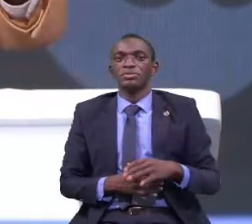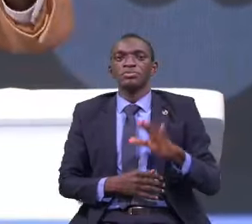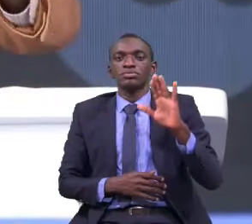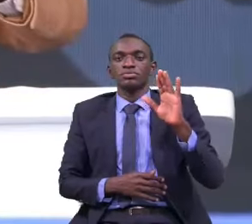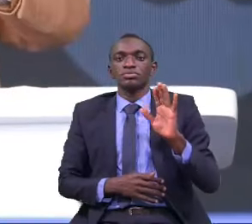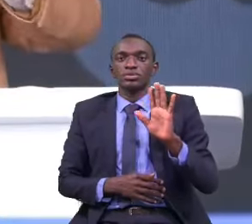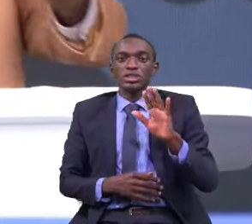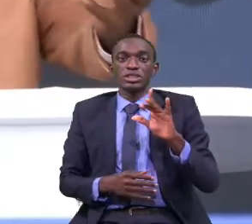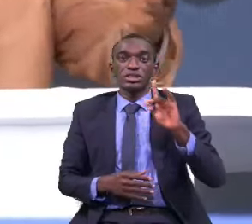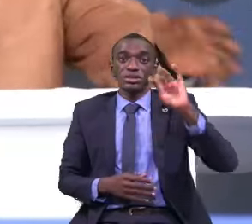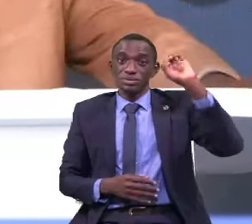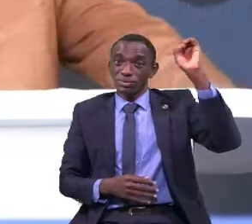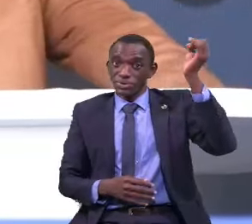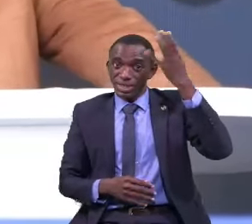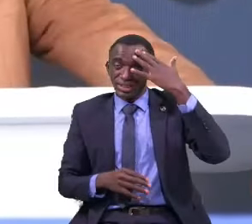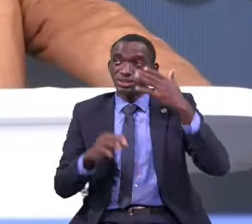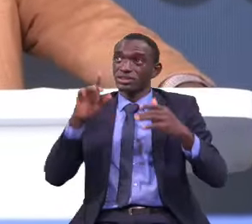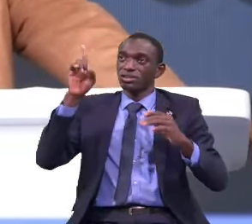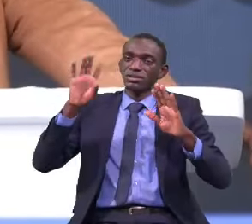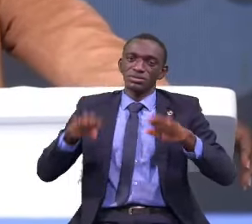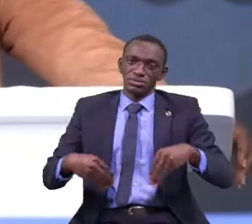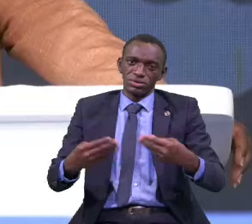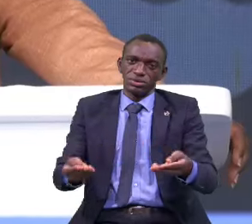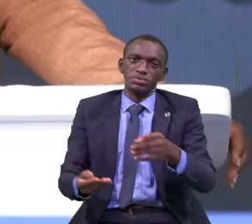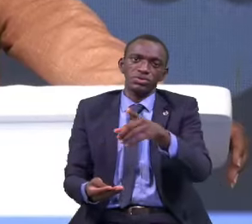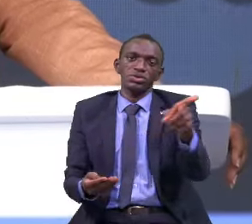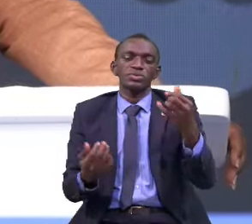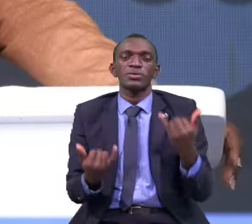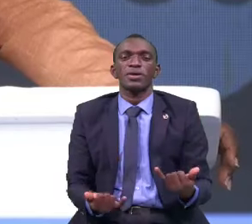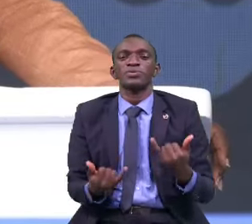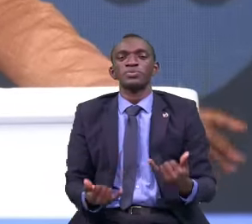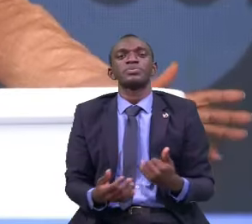that grace is given to you now.